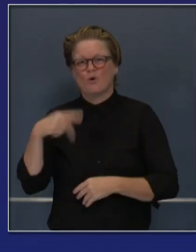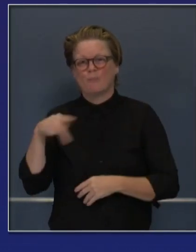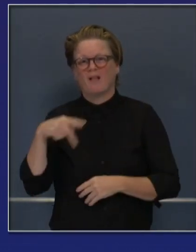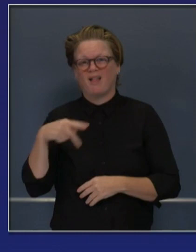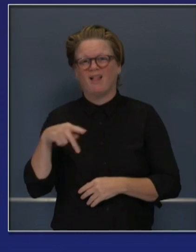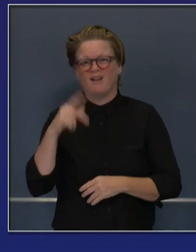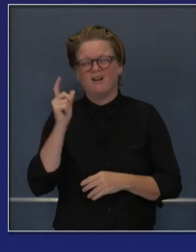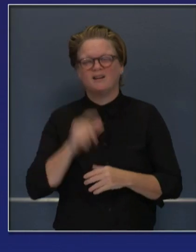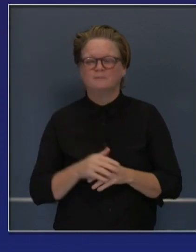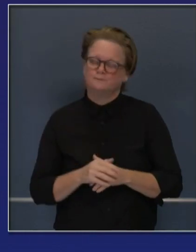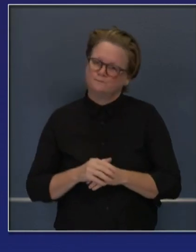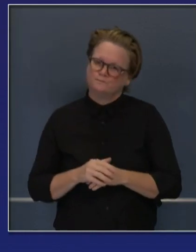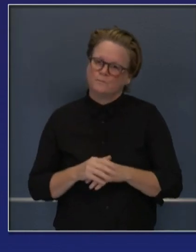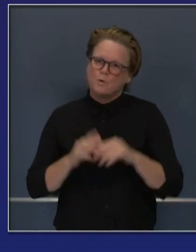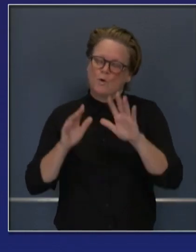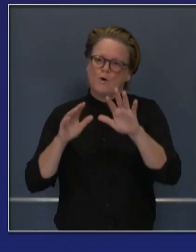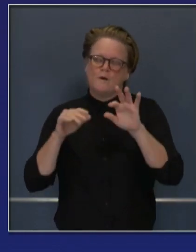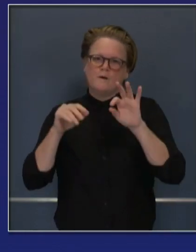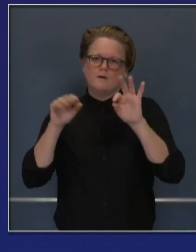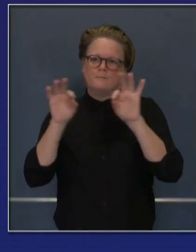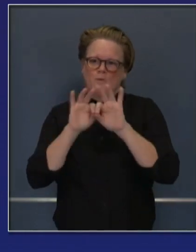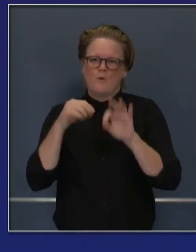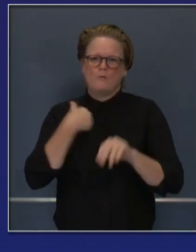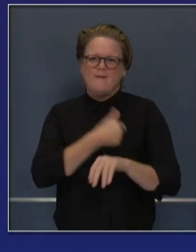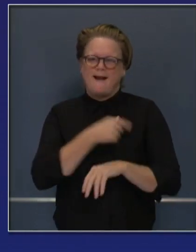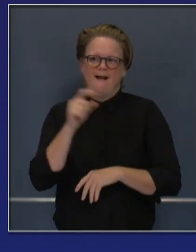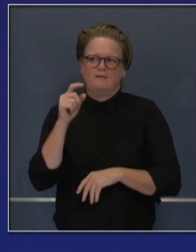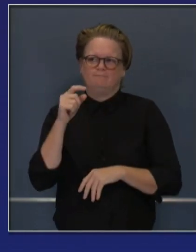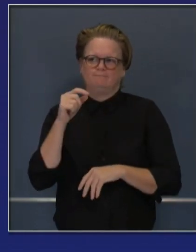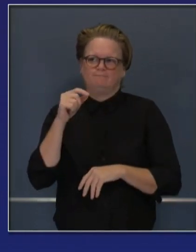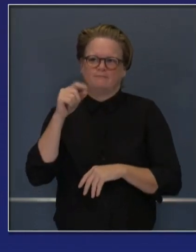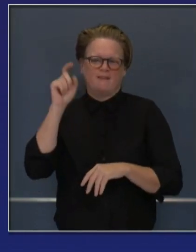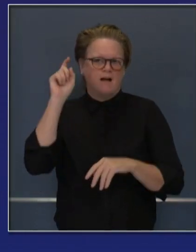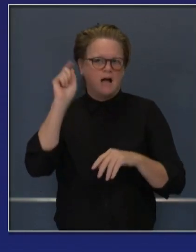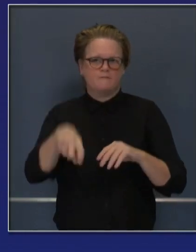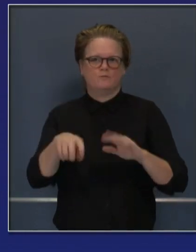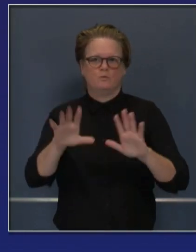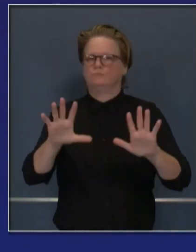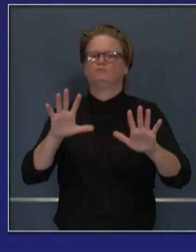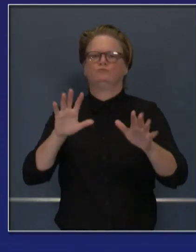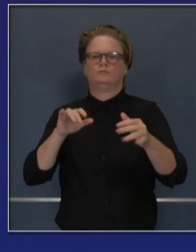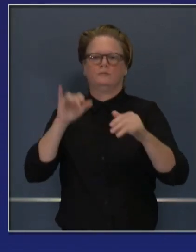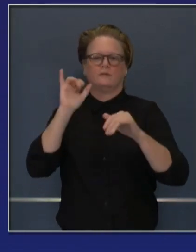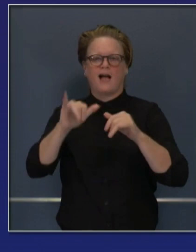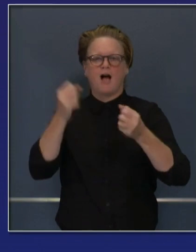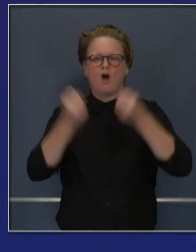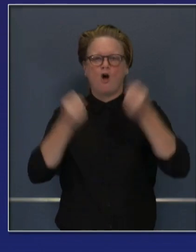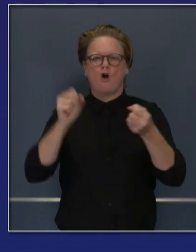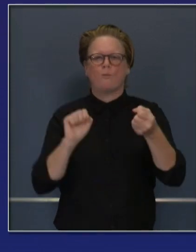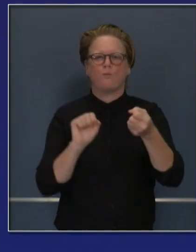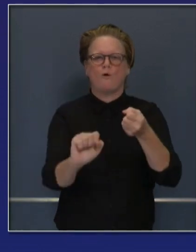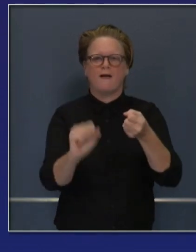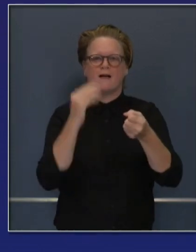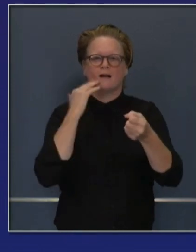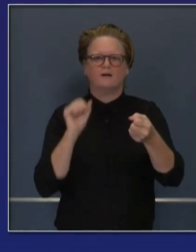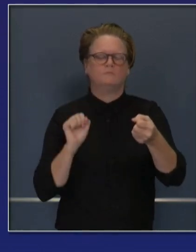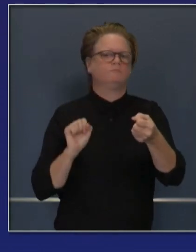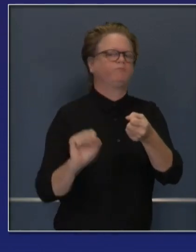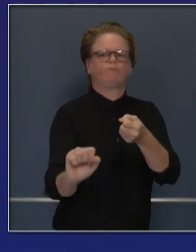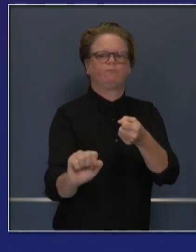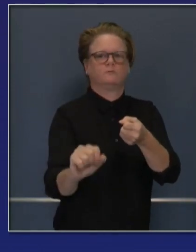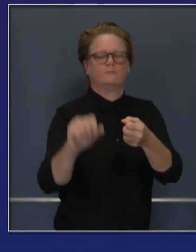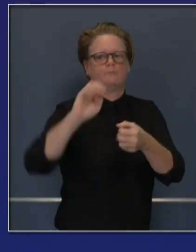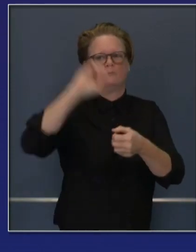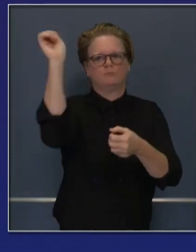to immediately take control of and manage so that we get out of this difficult period. We have